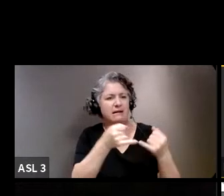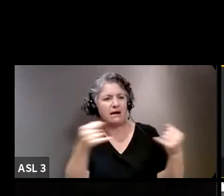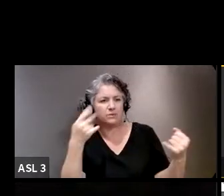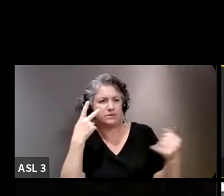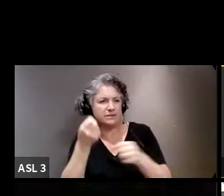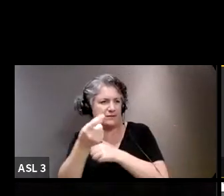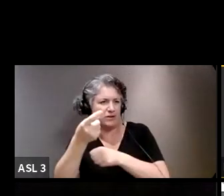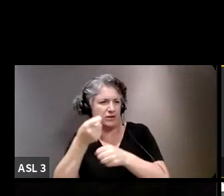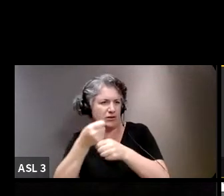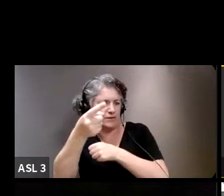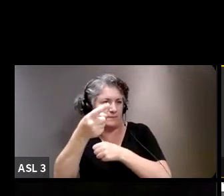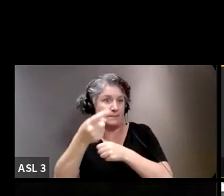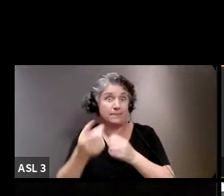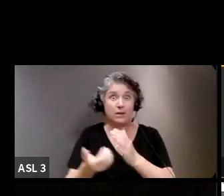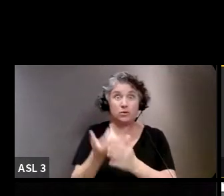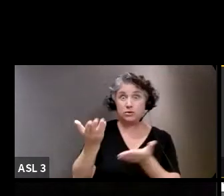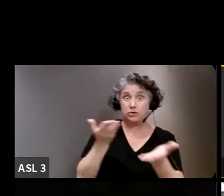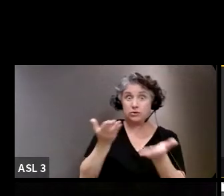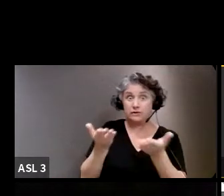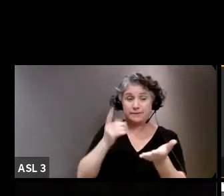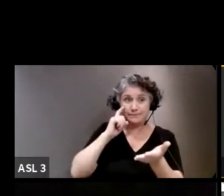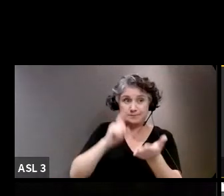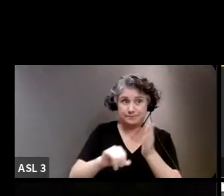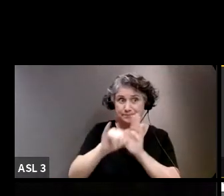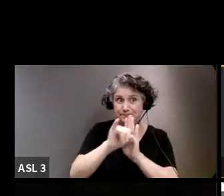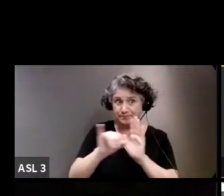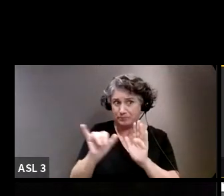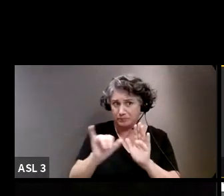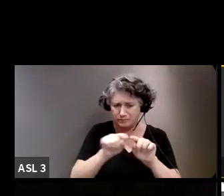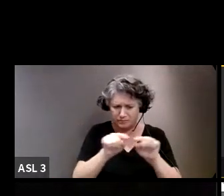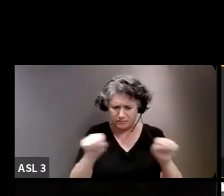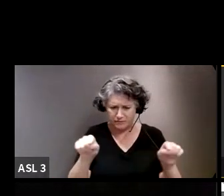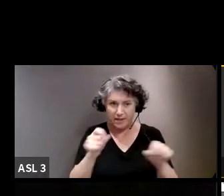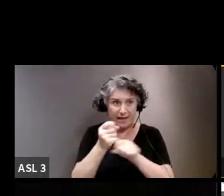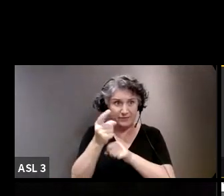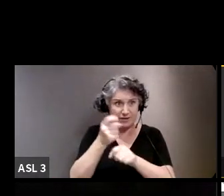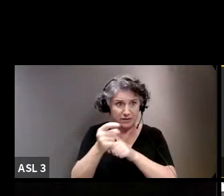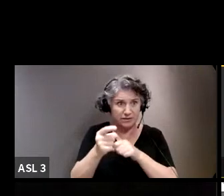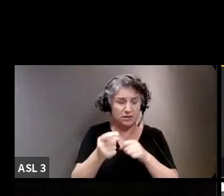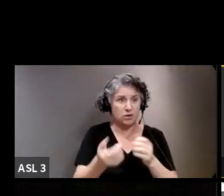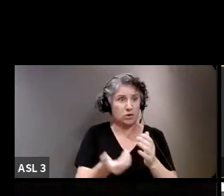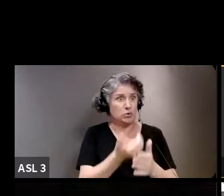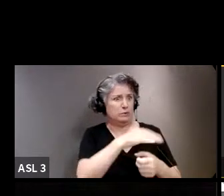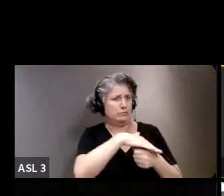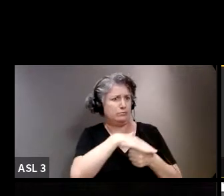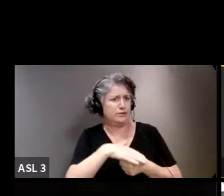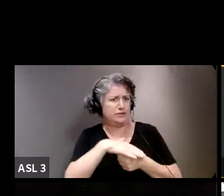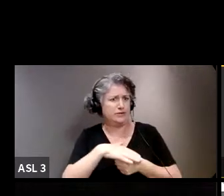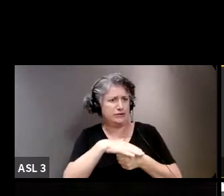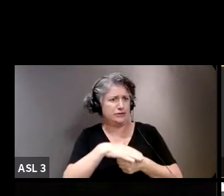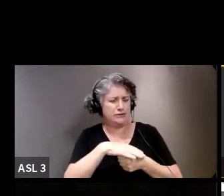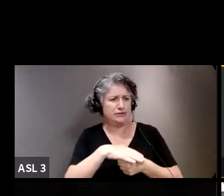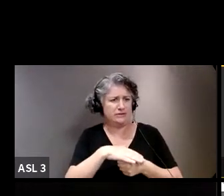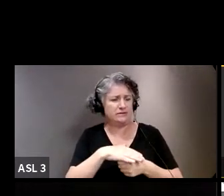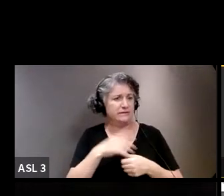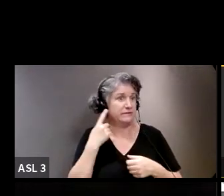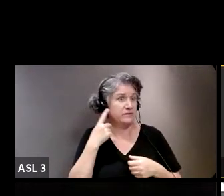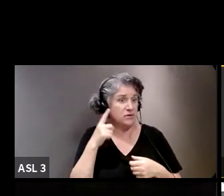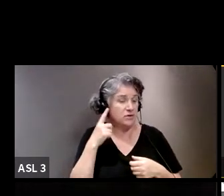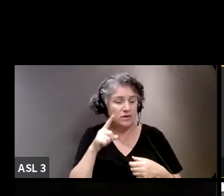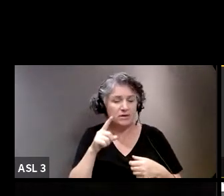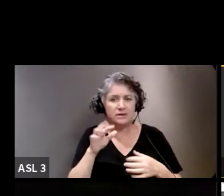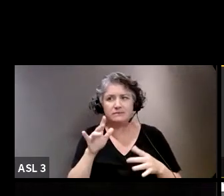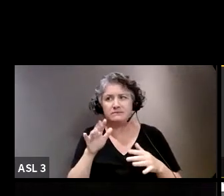services also identifies that year over year we have emerging pressures on us to conduct uh